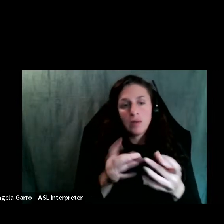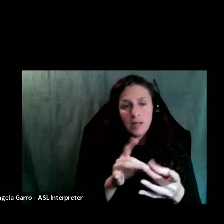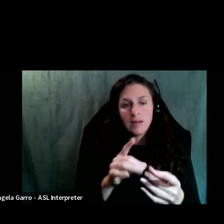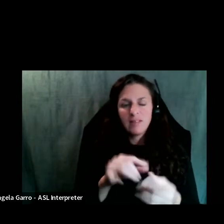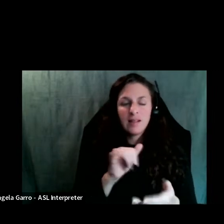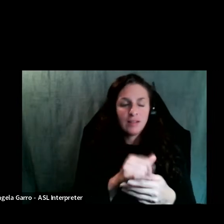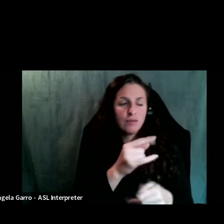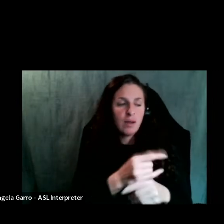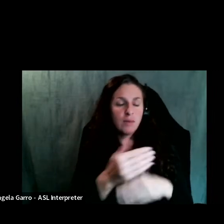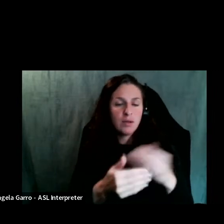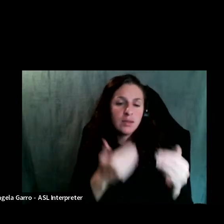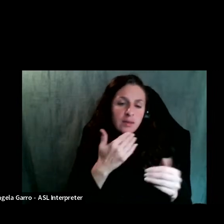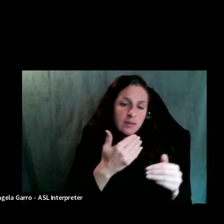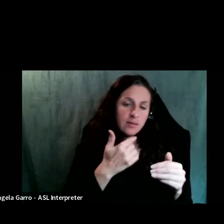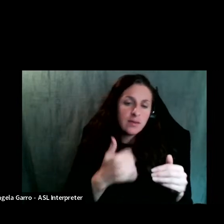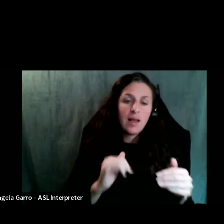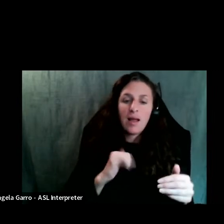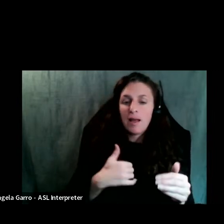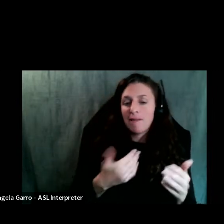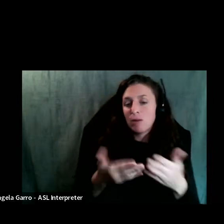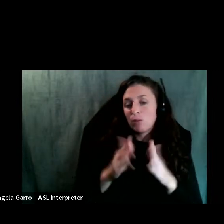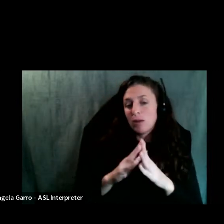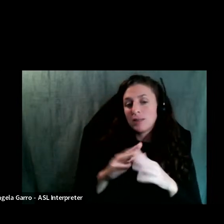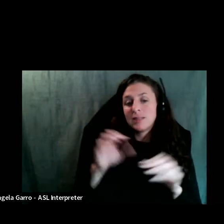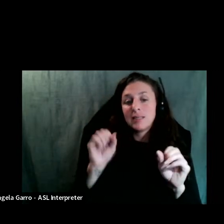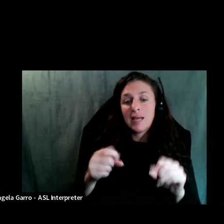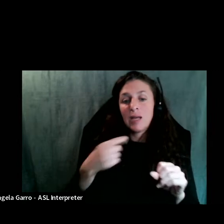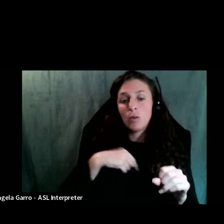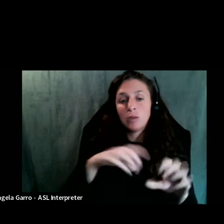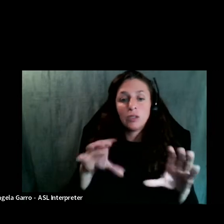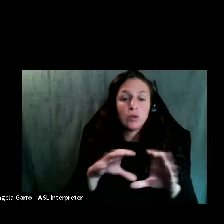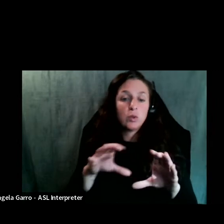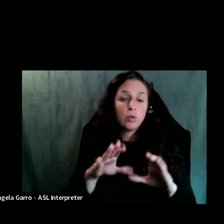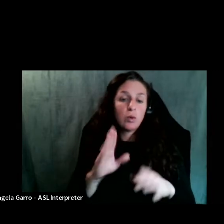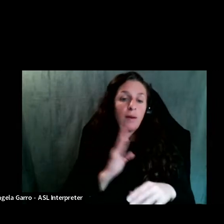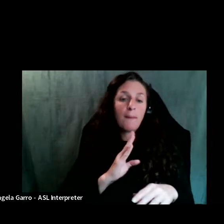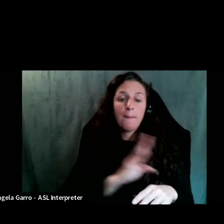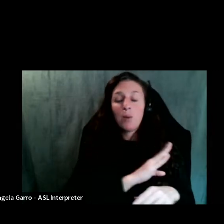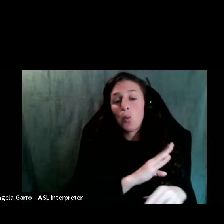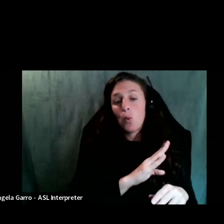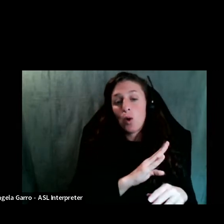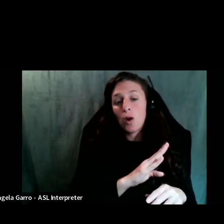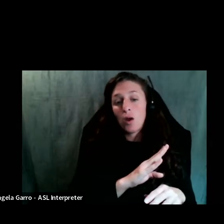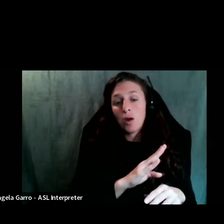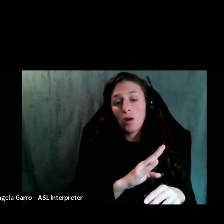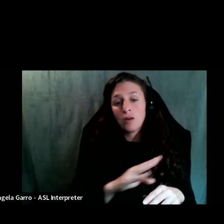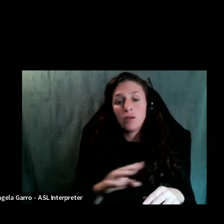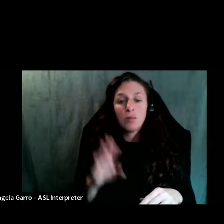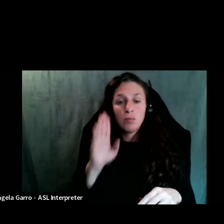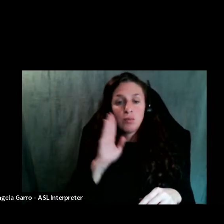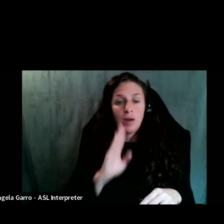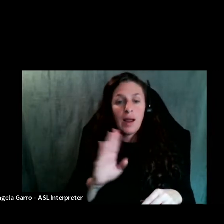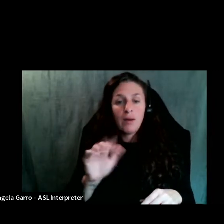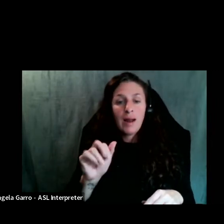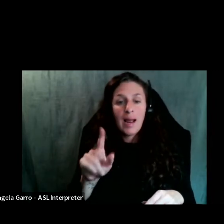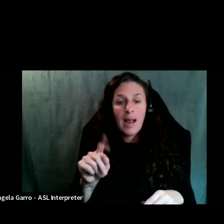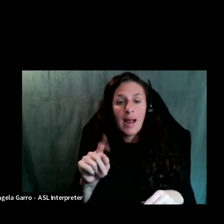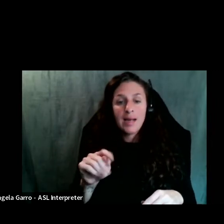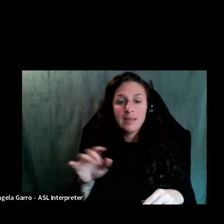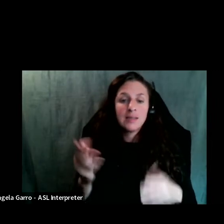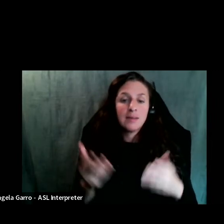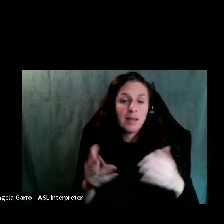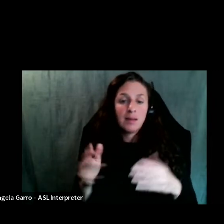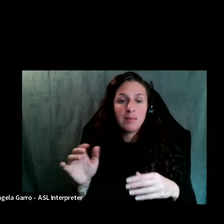thank you. I have a request. Can we do a board Brown Act?